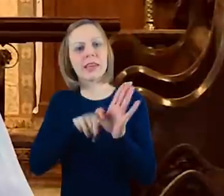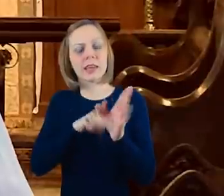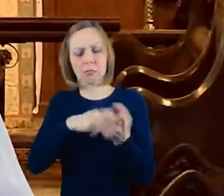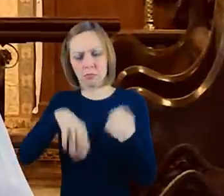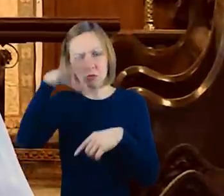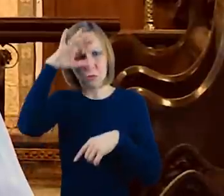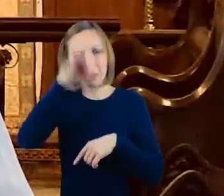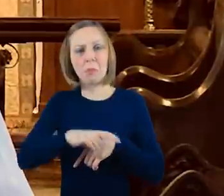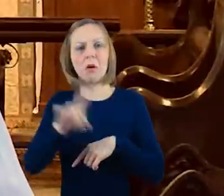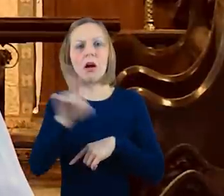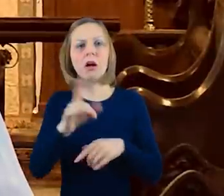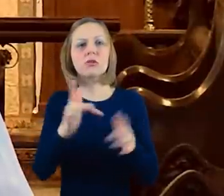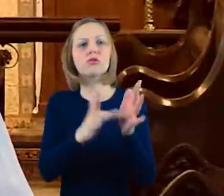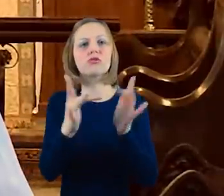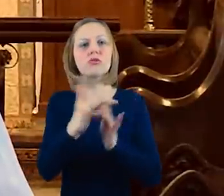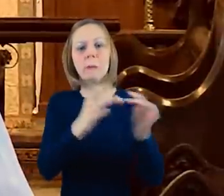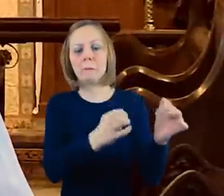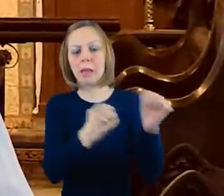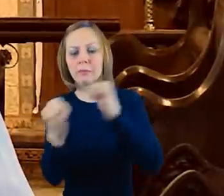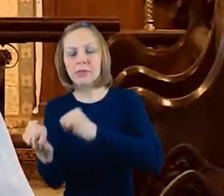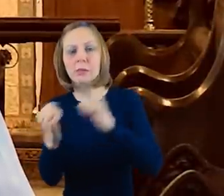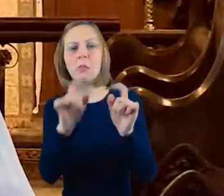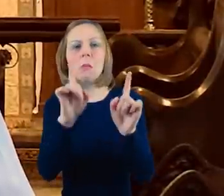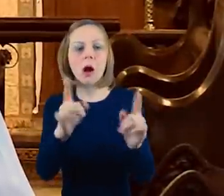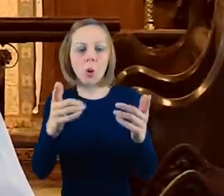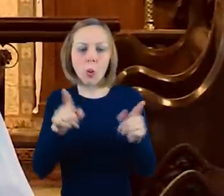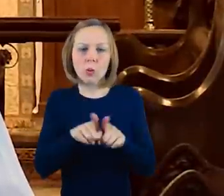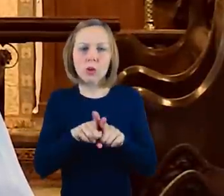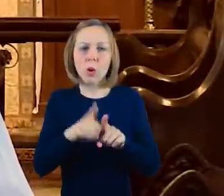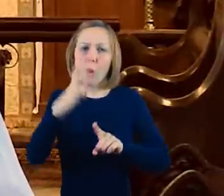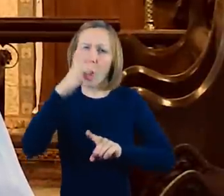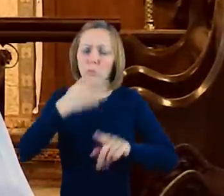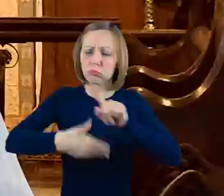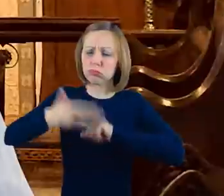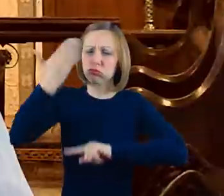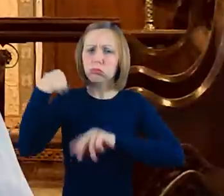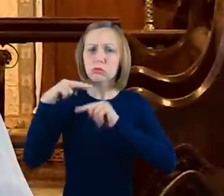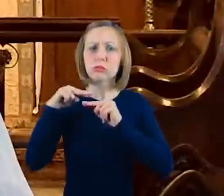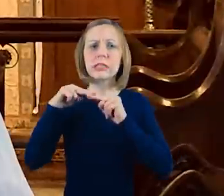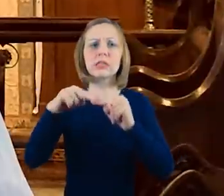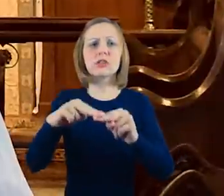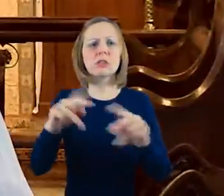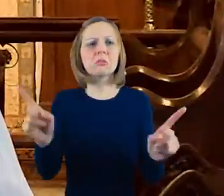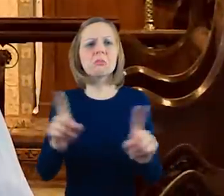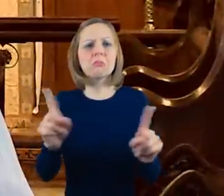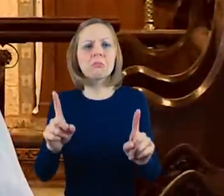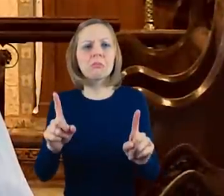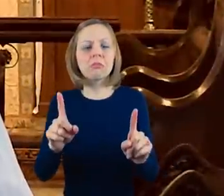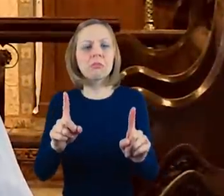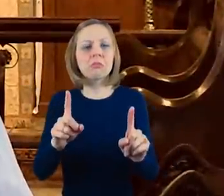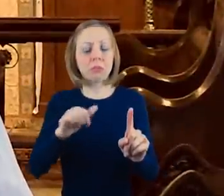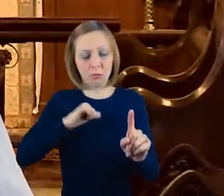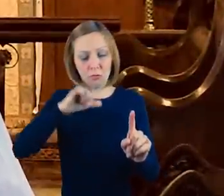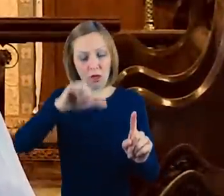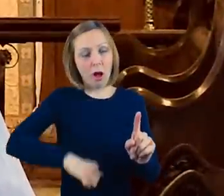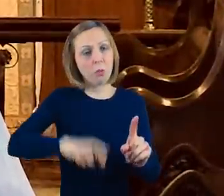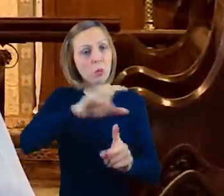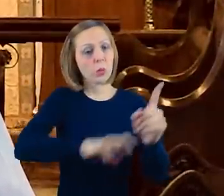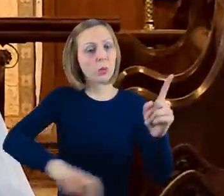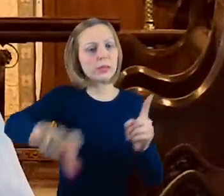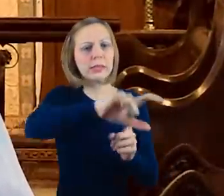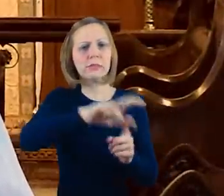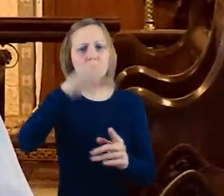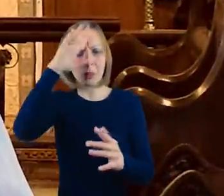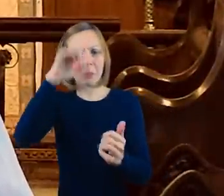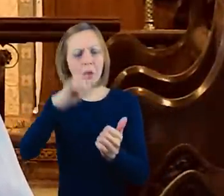another ancient tradition for this time of year, where agricultural communities marked going back to work after